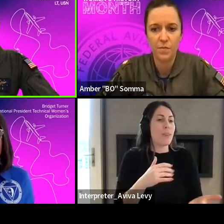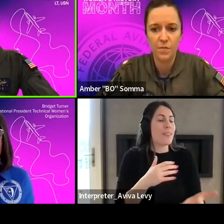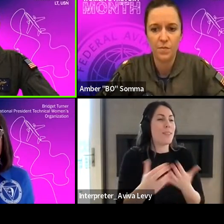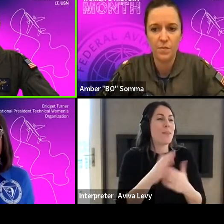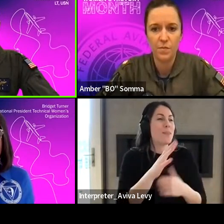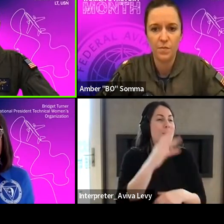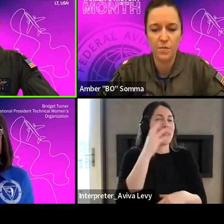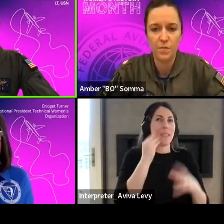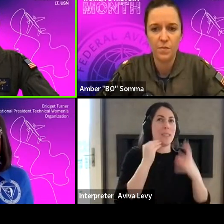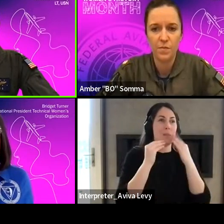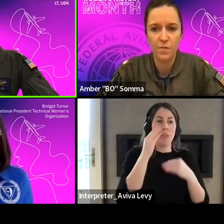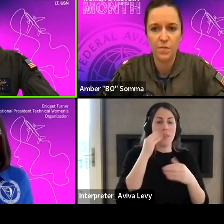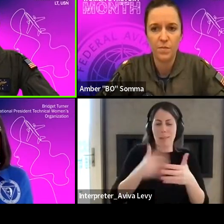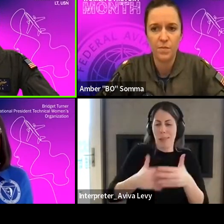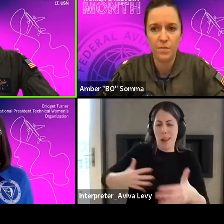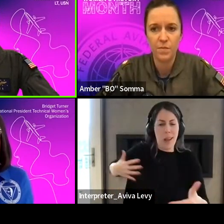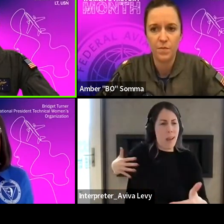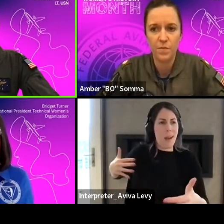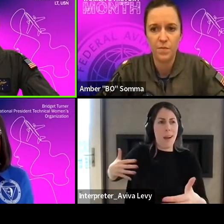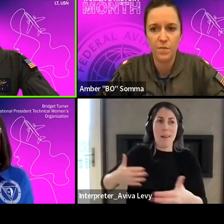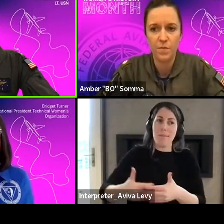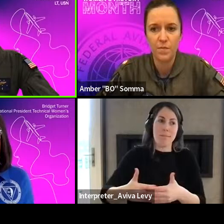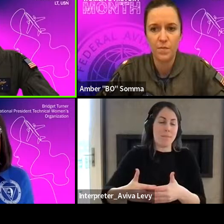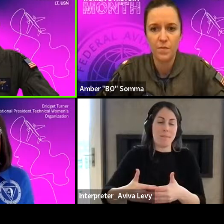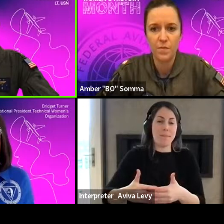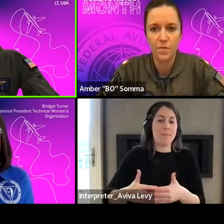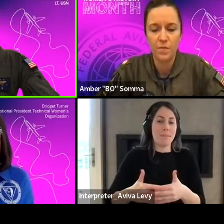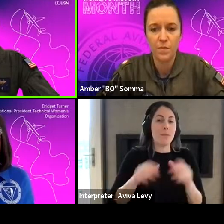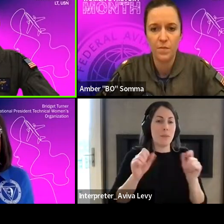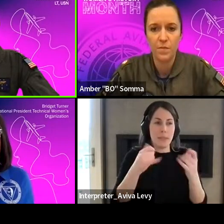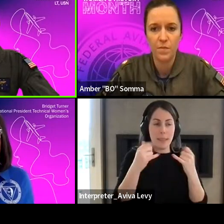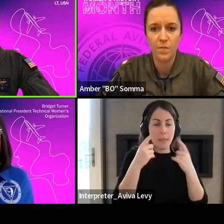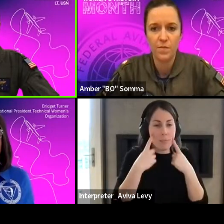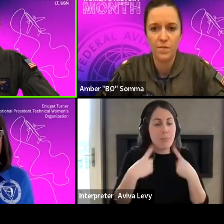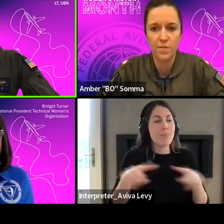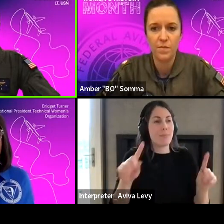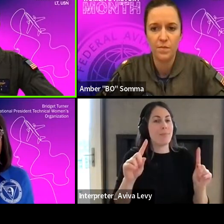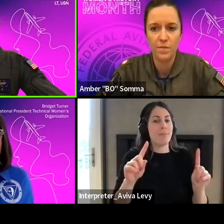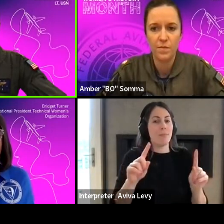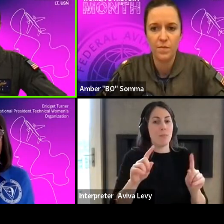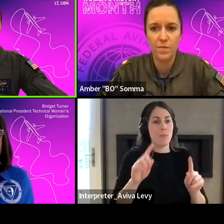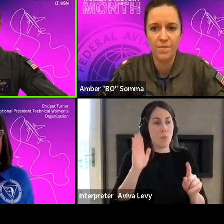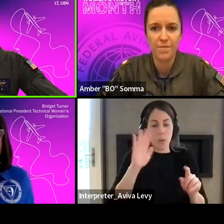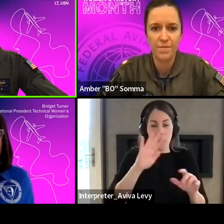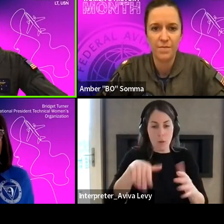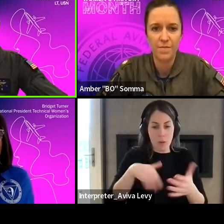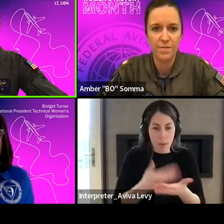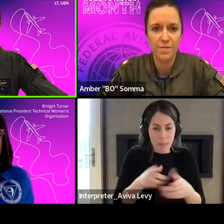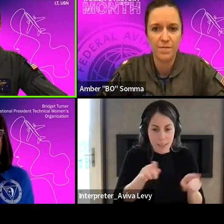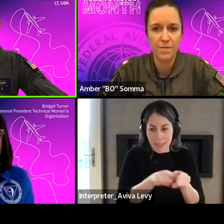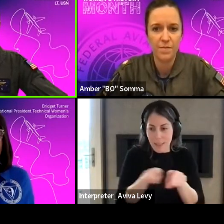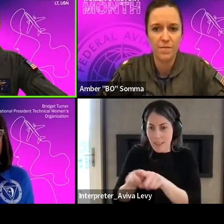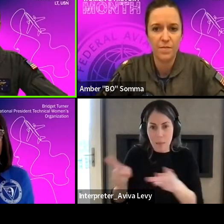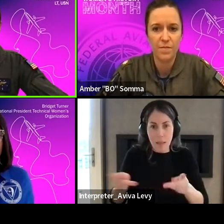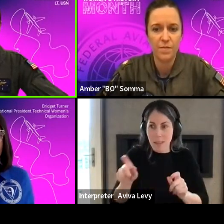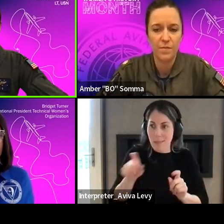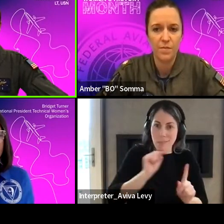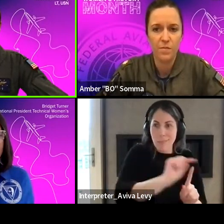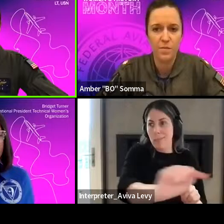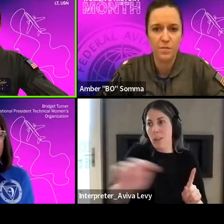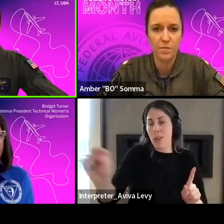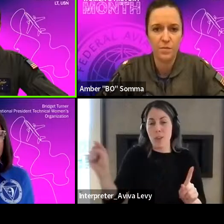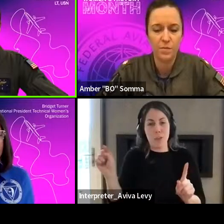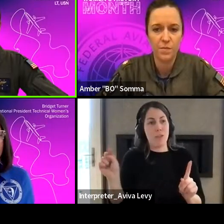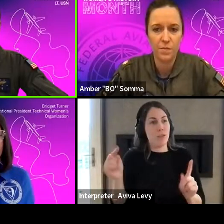of your choosing, regardless of where you're starting from. And if you're like, sweet, I'm going to work out, I'm going to take care of myself, I'm